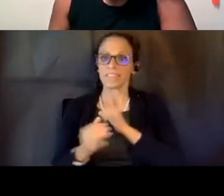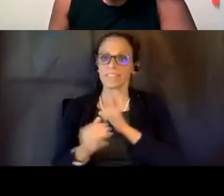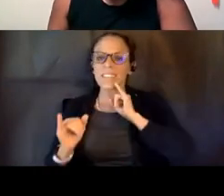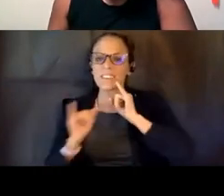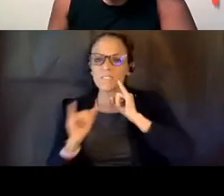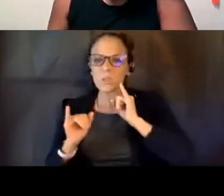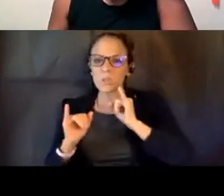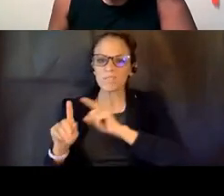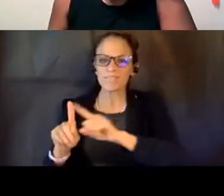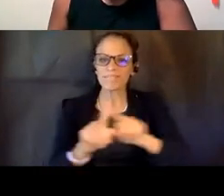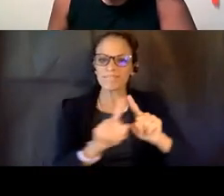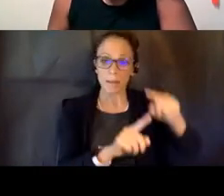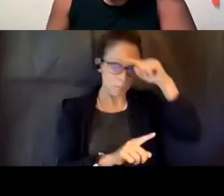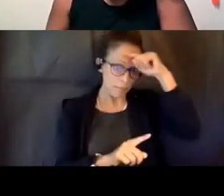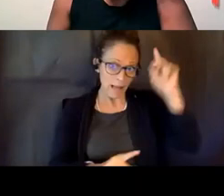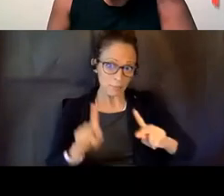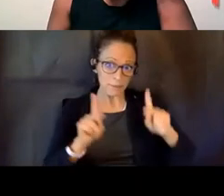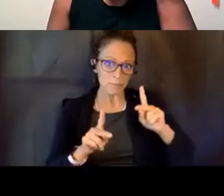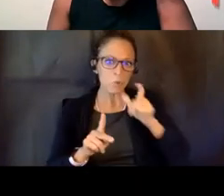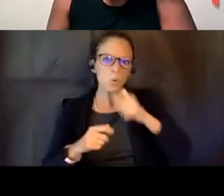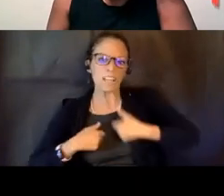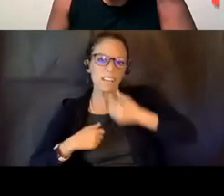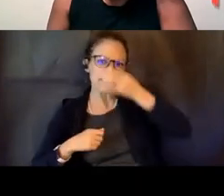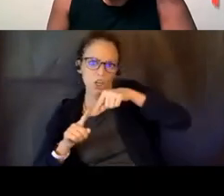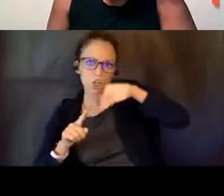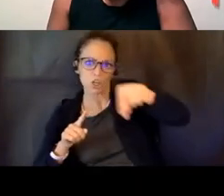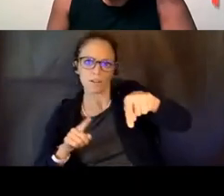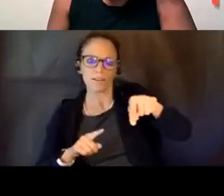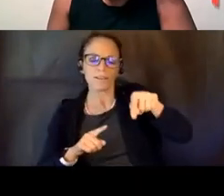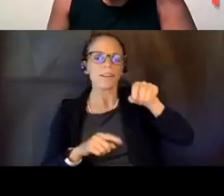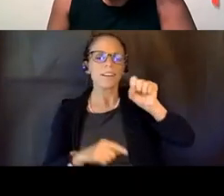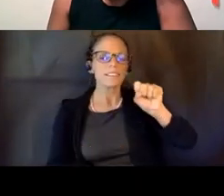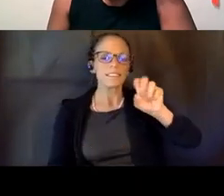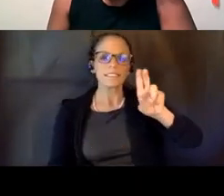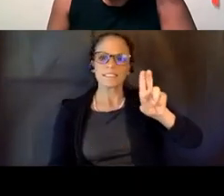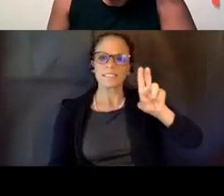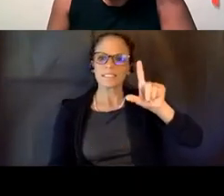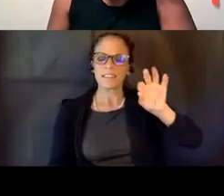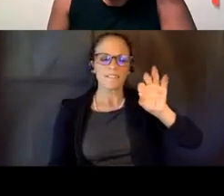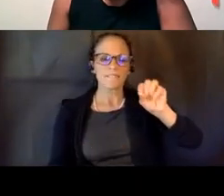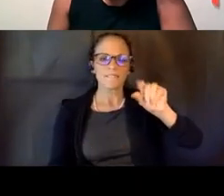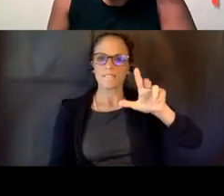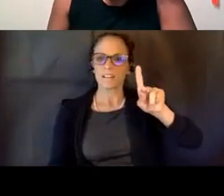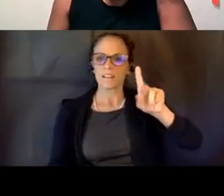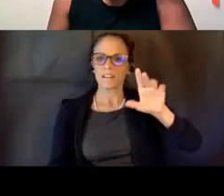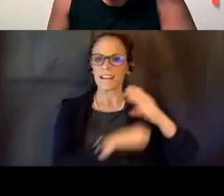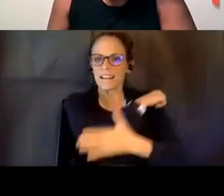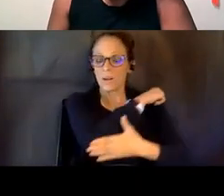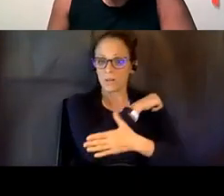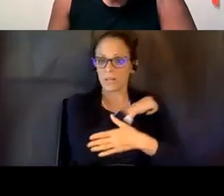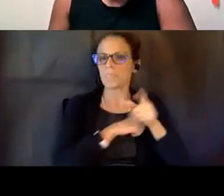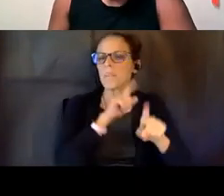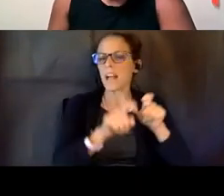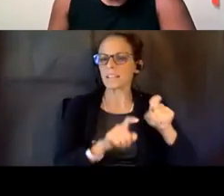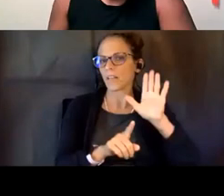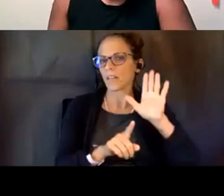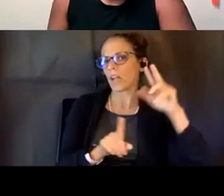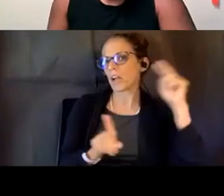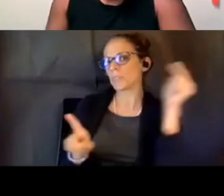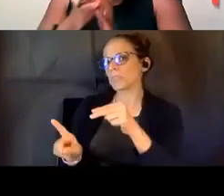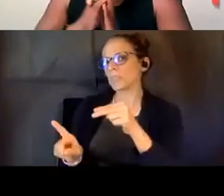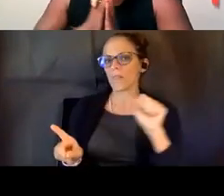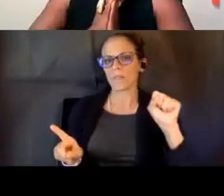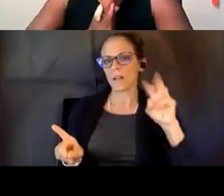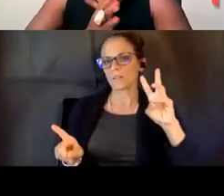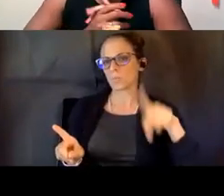in Suffolk County who live nearby about their own ideas and stories of the swamp and what did they think about the swamp. And when I think